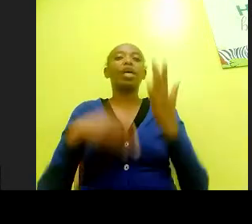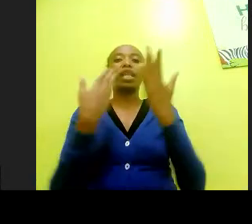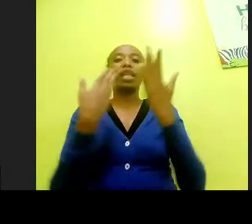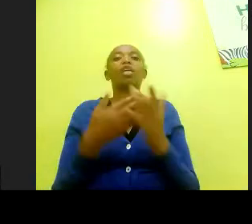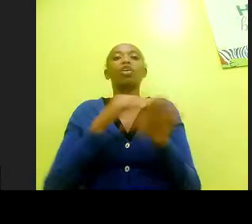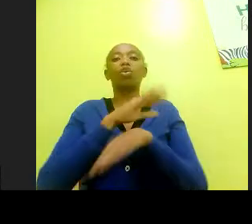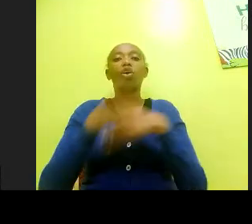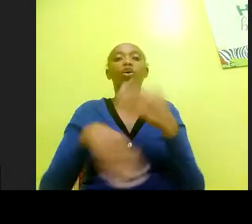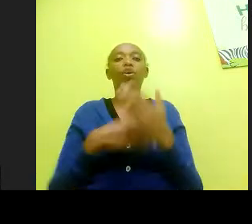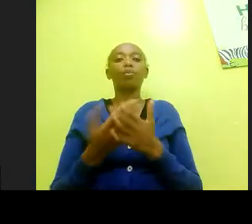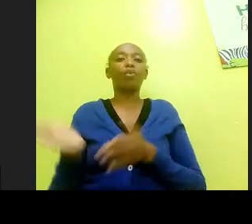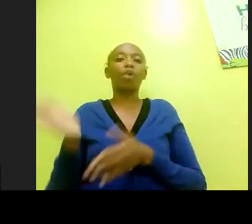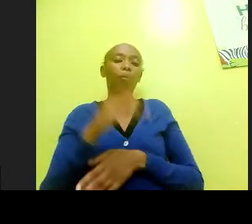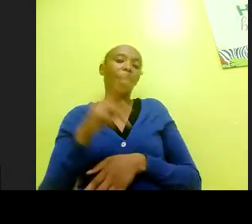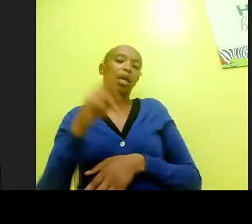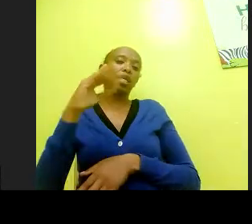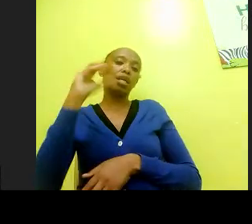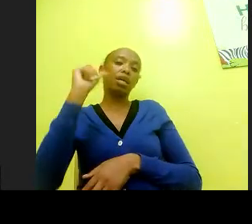Over to you, Nicole.